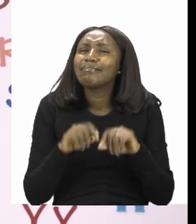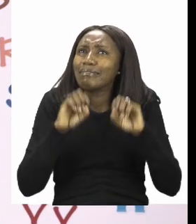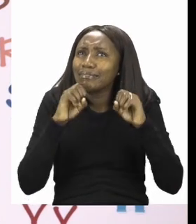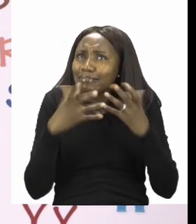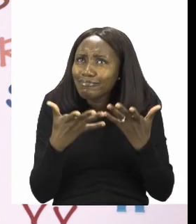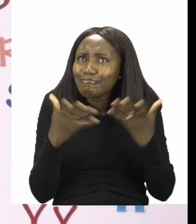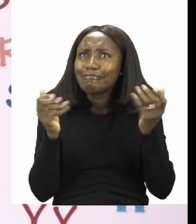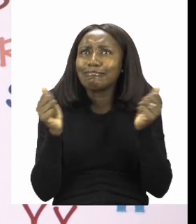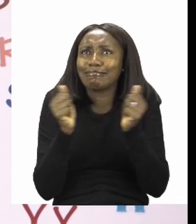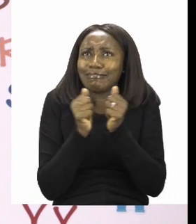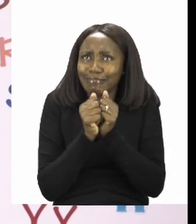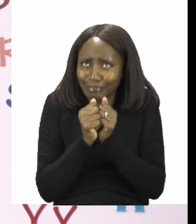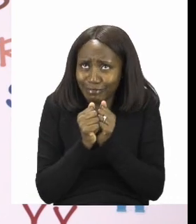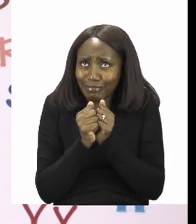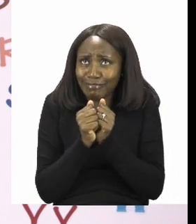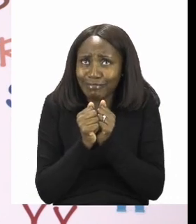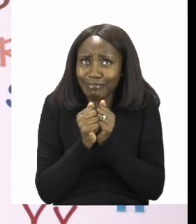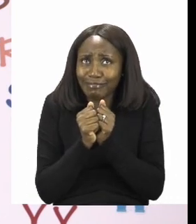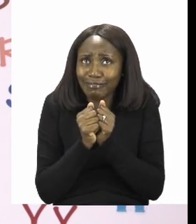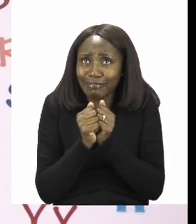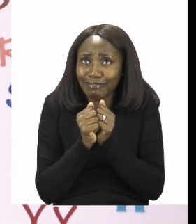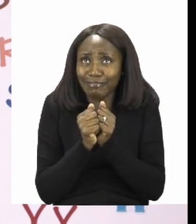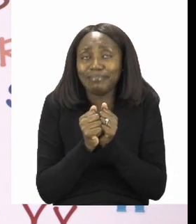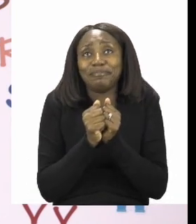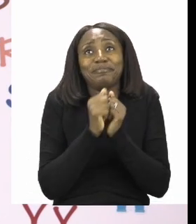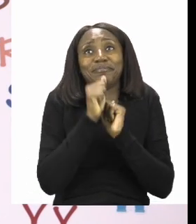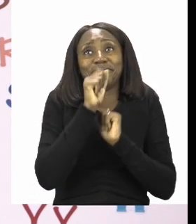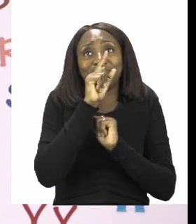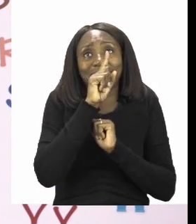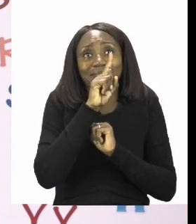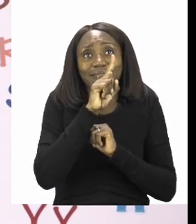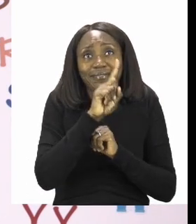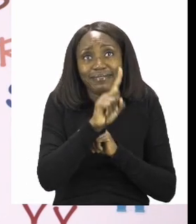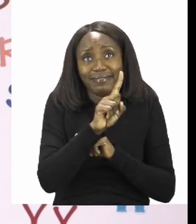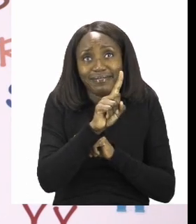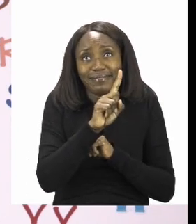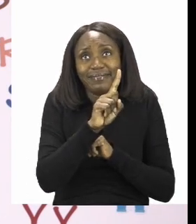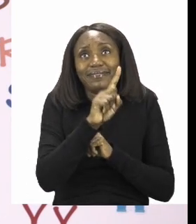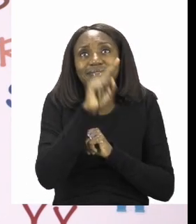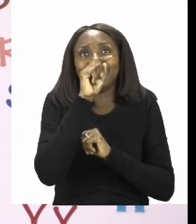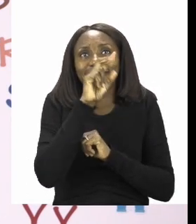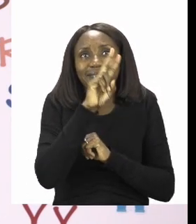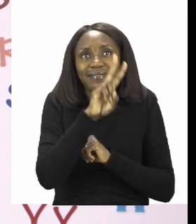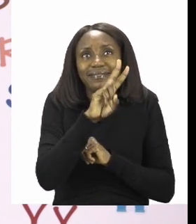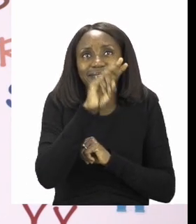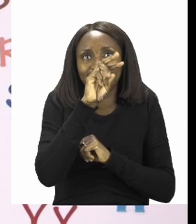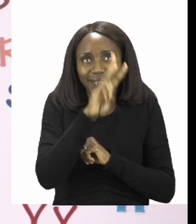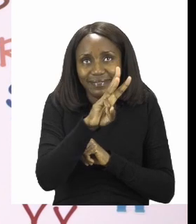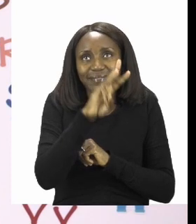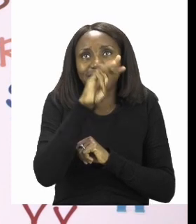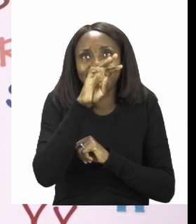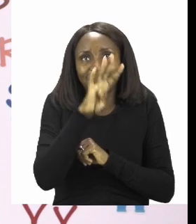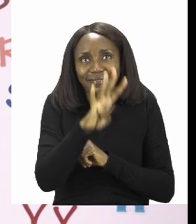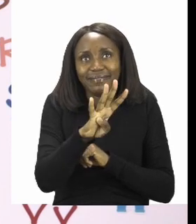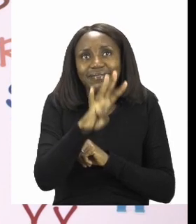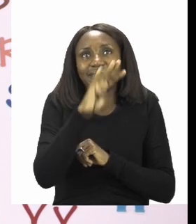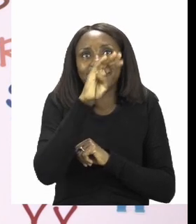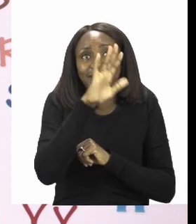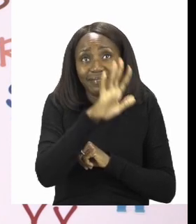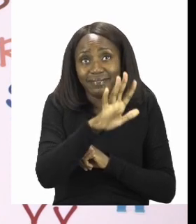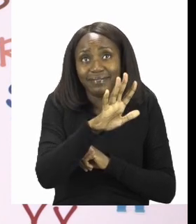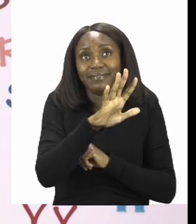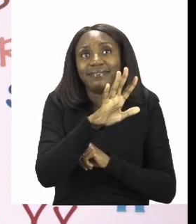have on the die. Let's count them all together. 1, 2, 3,